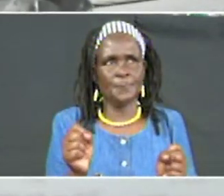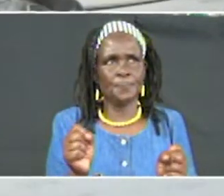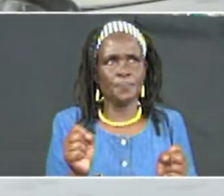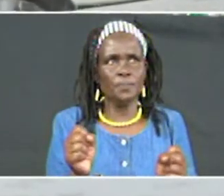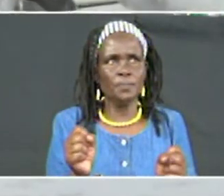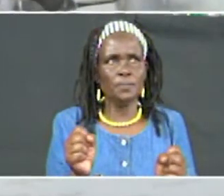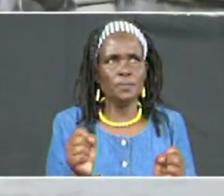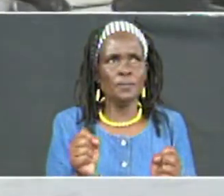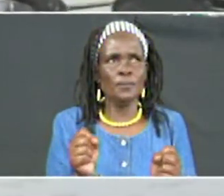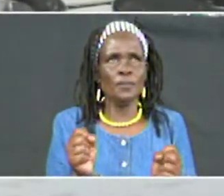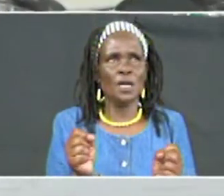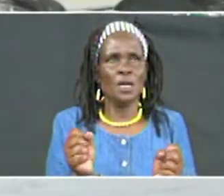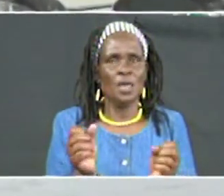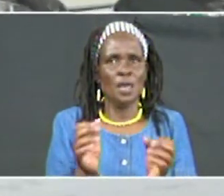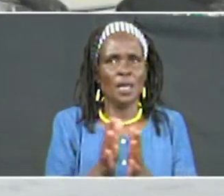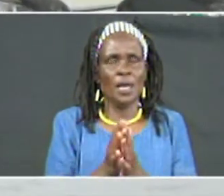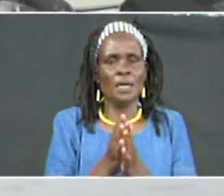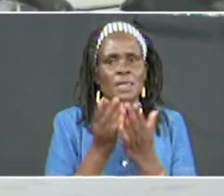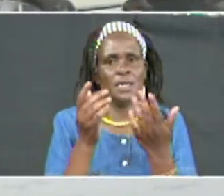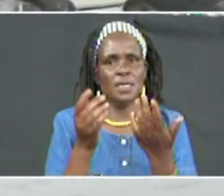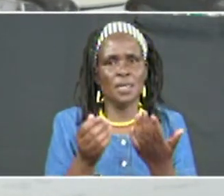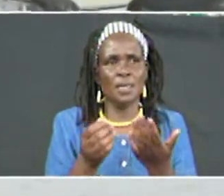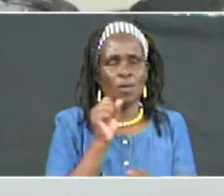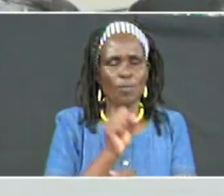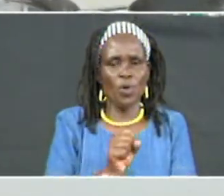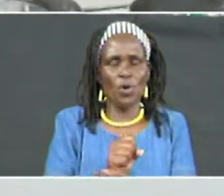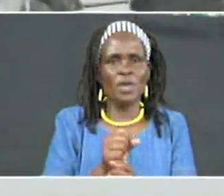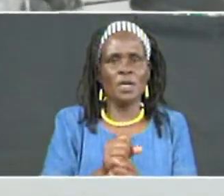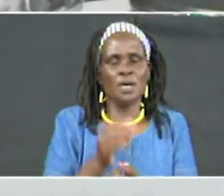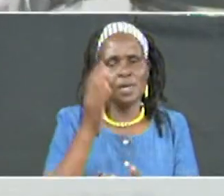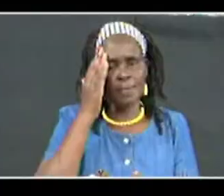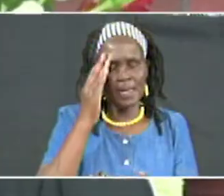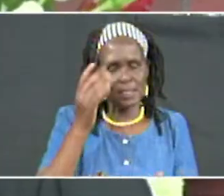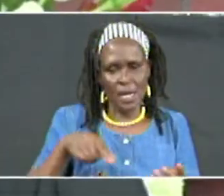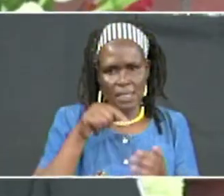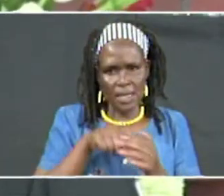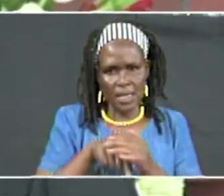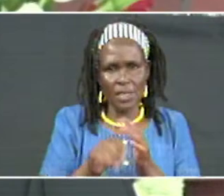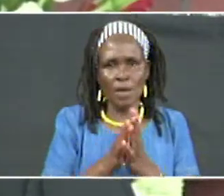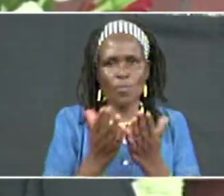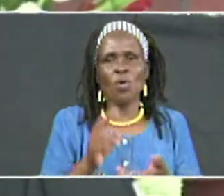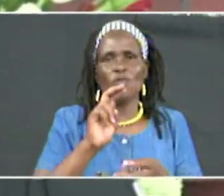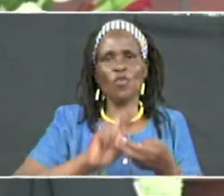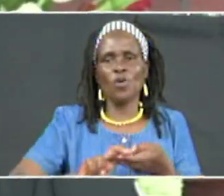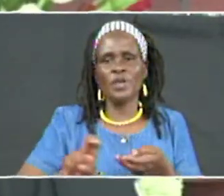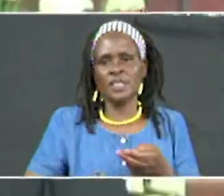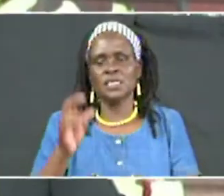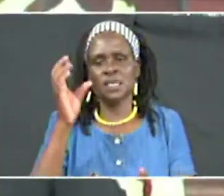And Paul reminds us in the book of Corinthians and chapter 11,